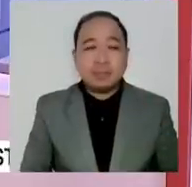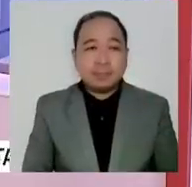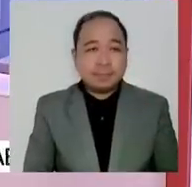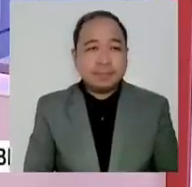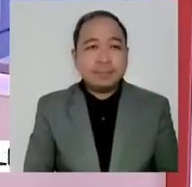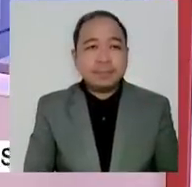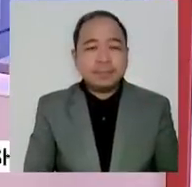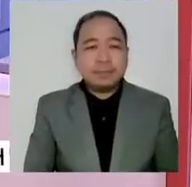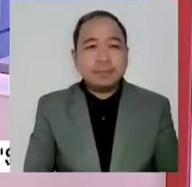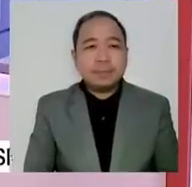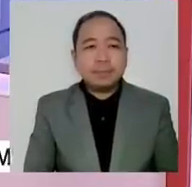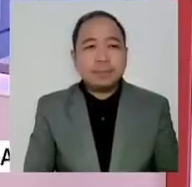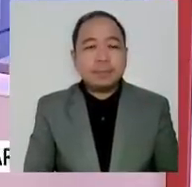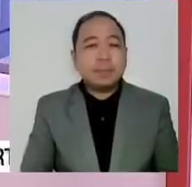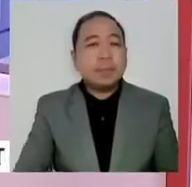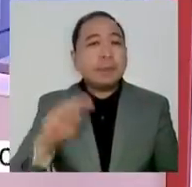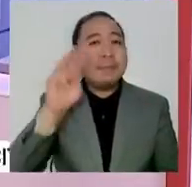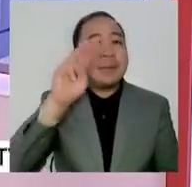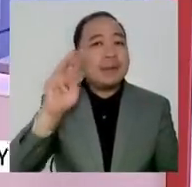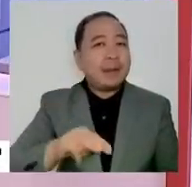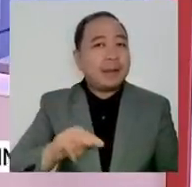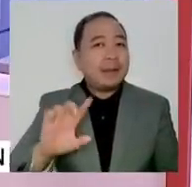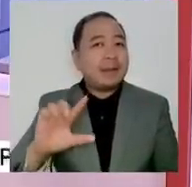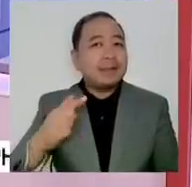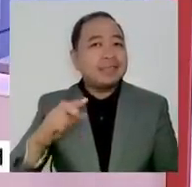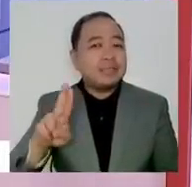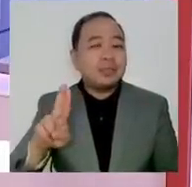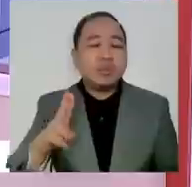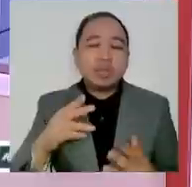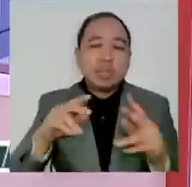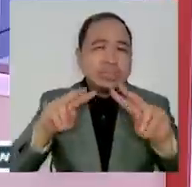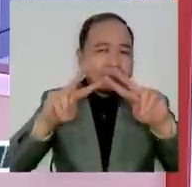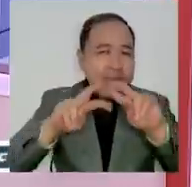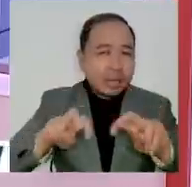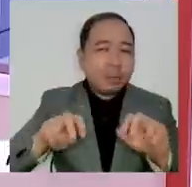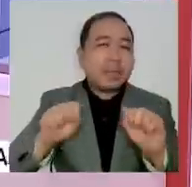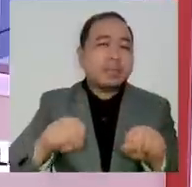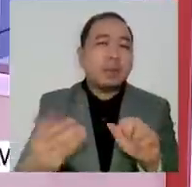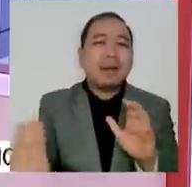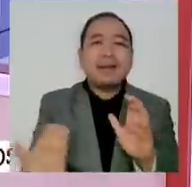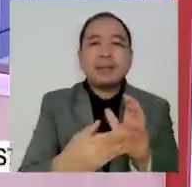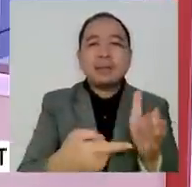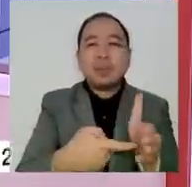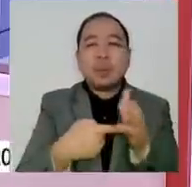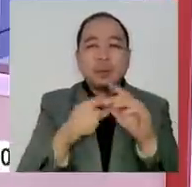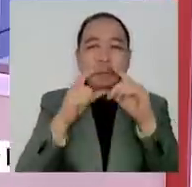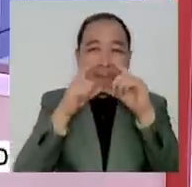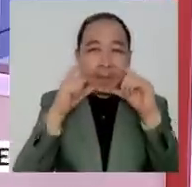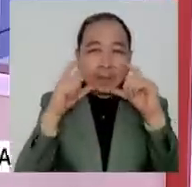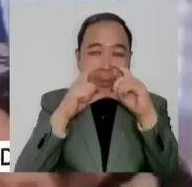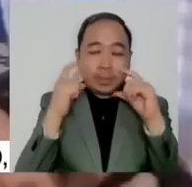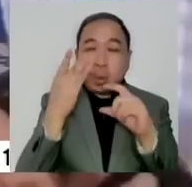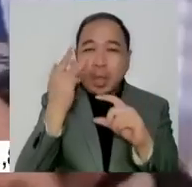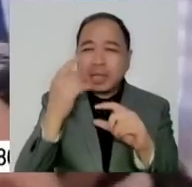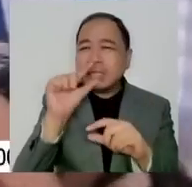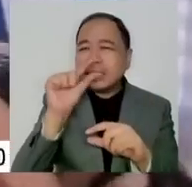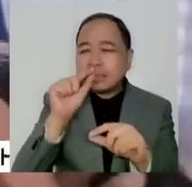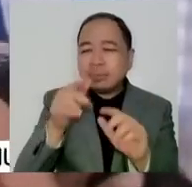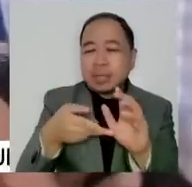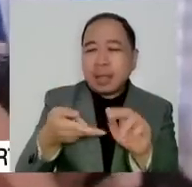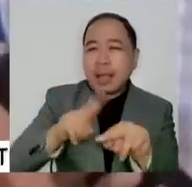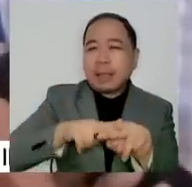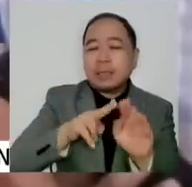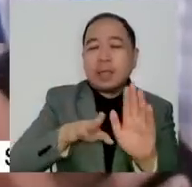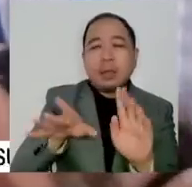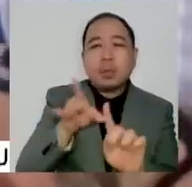The local government of Manila is studying the possible reimposition of the face mask mandate following a slight uptick in COVID-19 cases in the